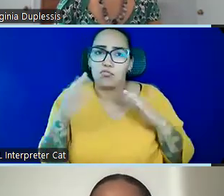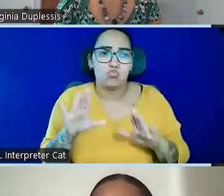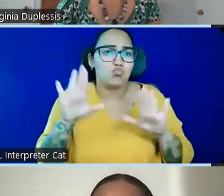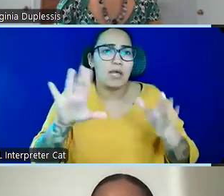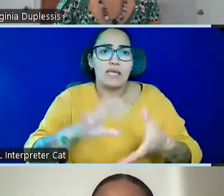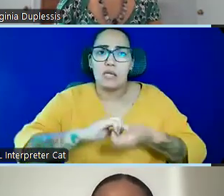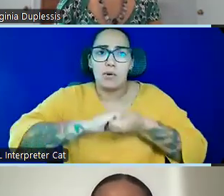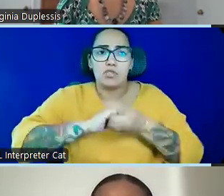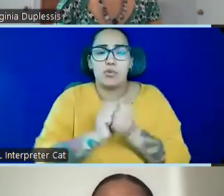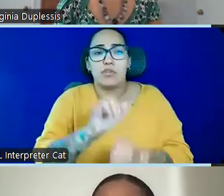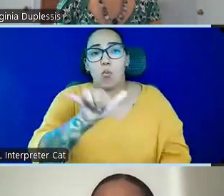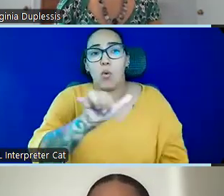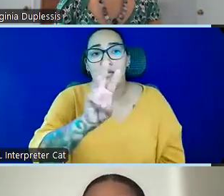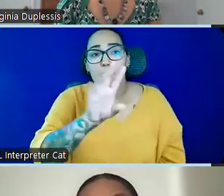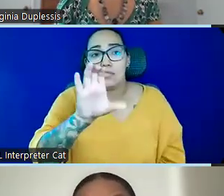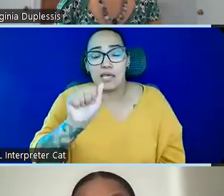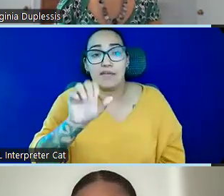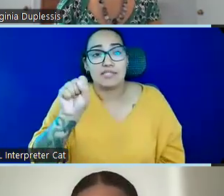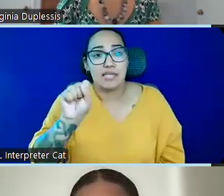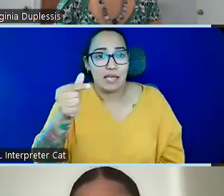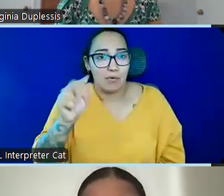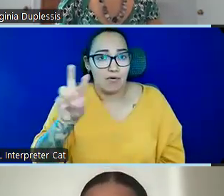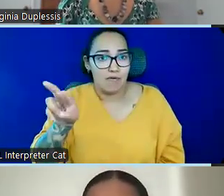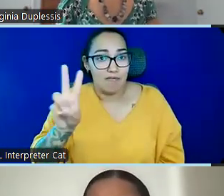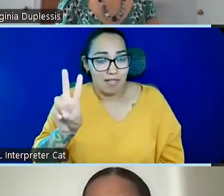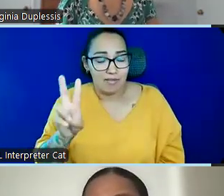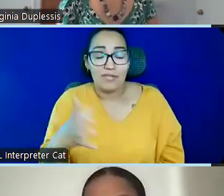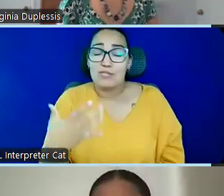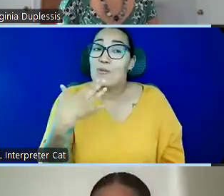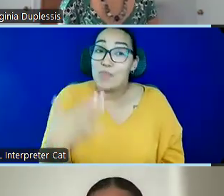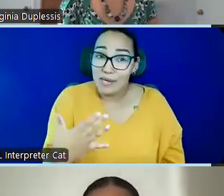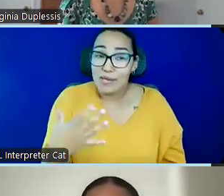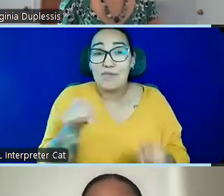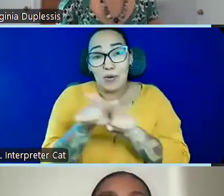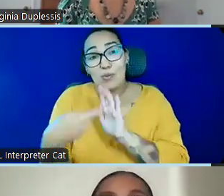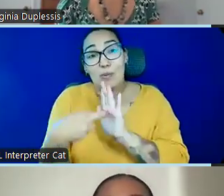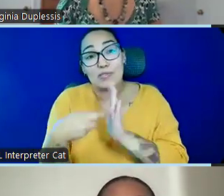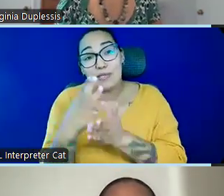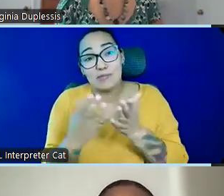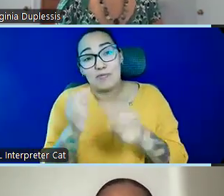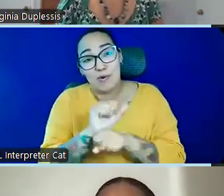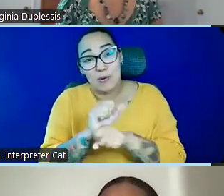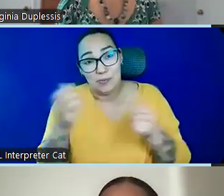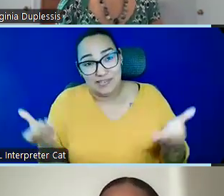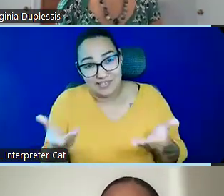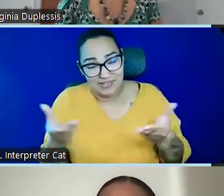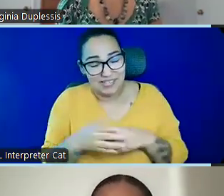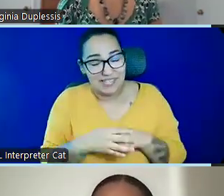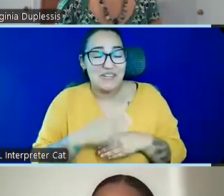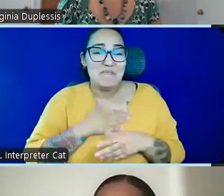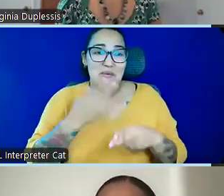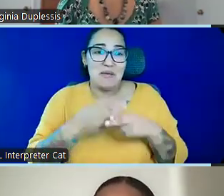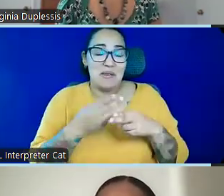with the YWCA of San Gabriel Valley. So Deborah, thank you for also representing some of our work here. My name is